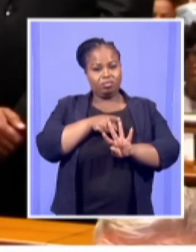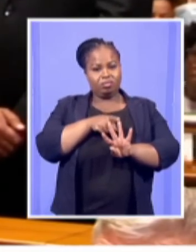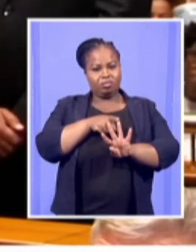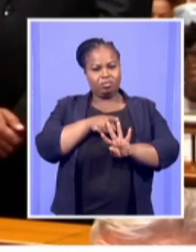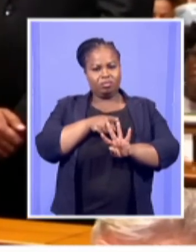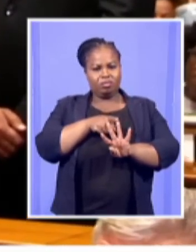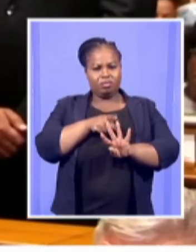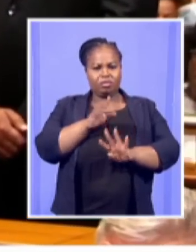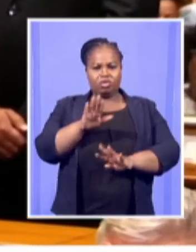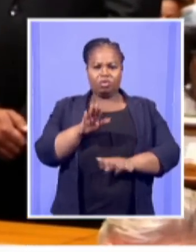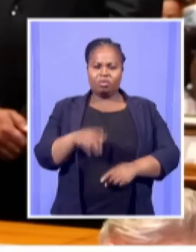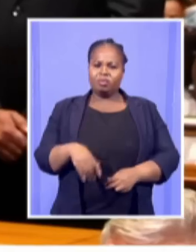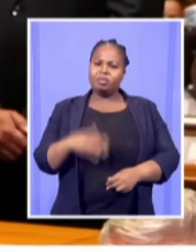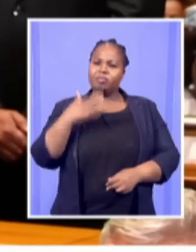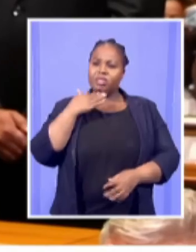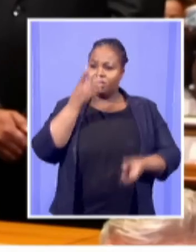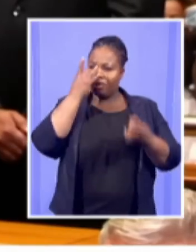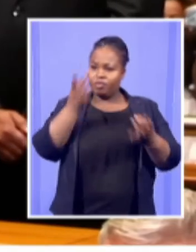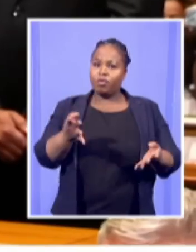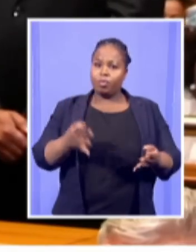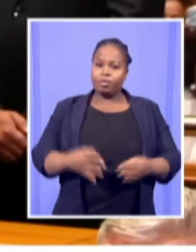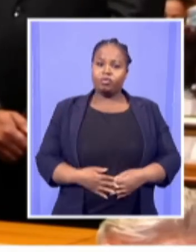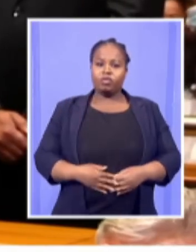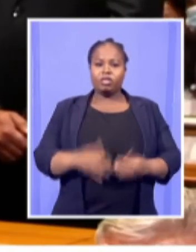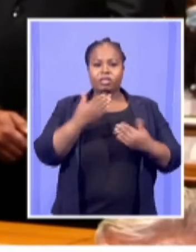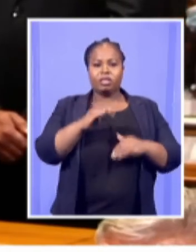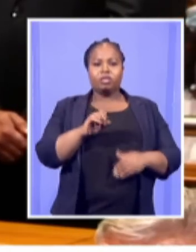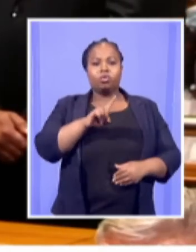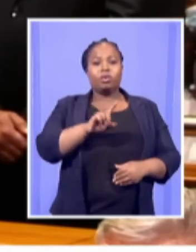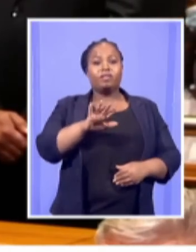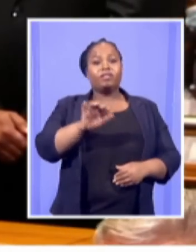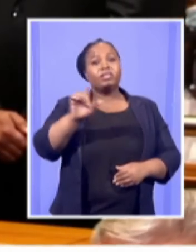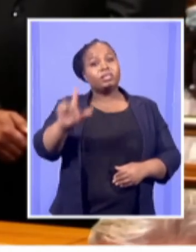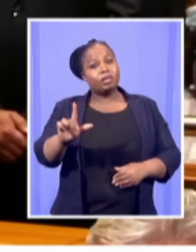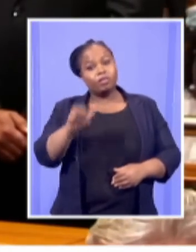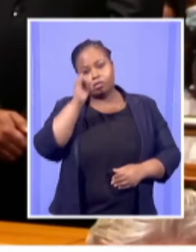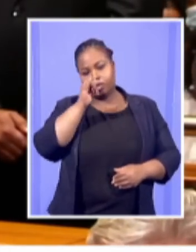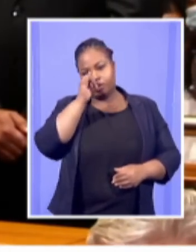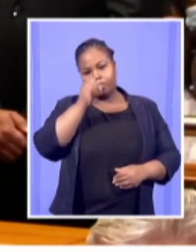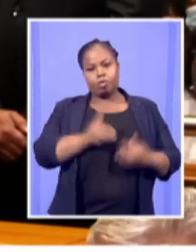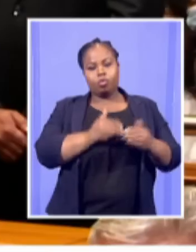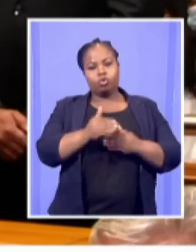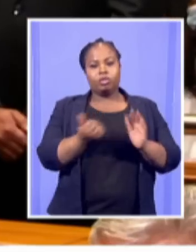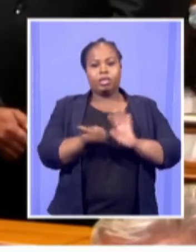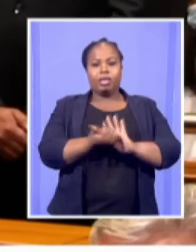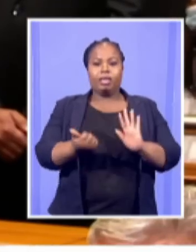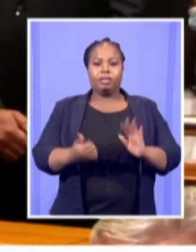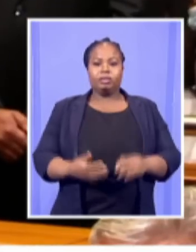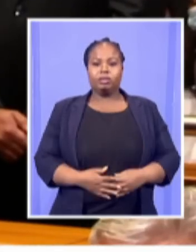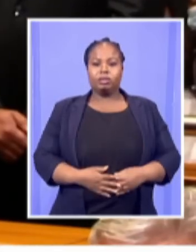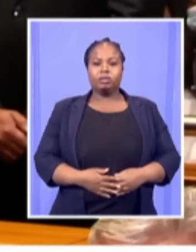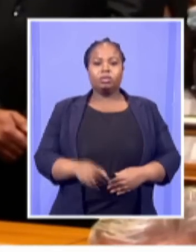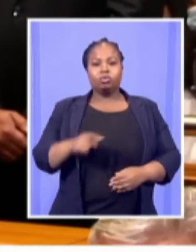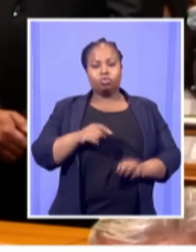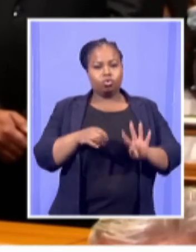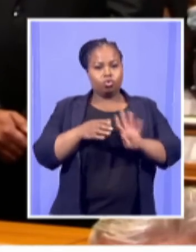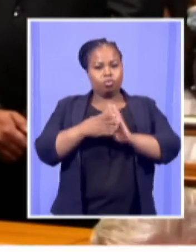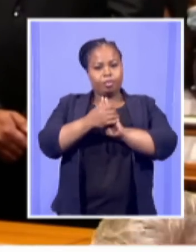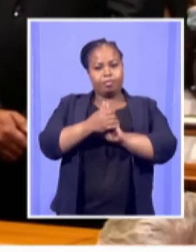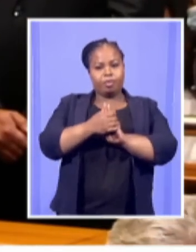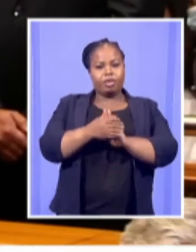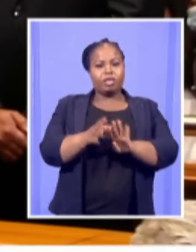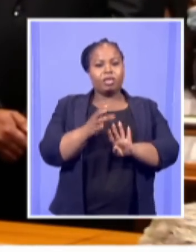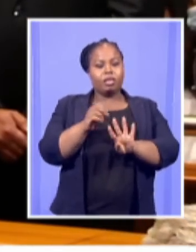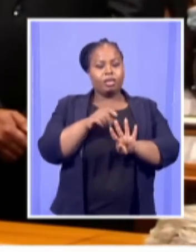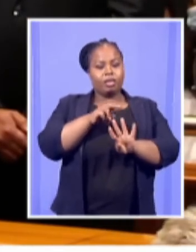gentlemen before court, let me inform you that in terms of section 157 of the Criminal Procedure Act, you are joined as accused number